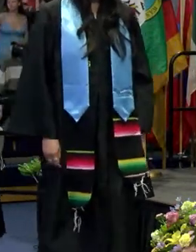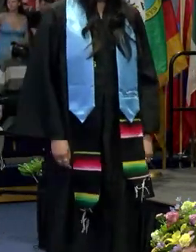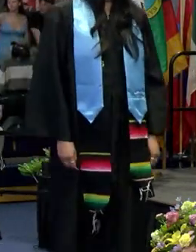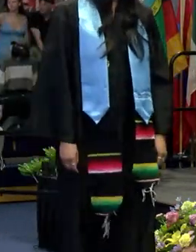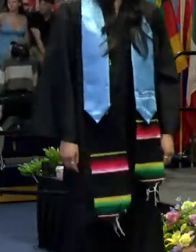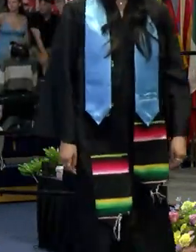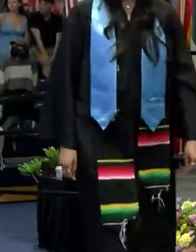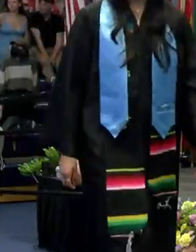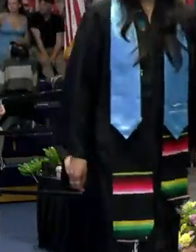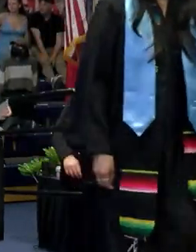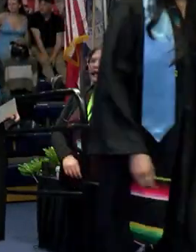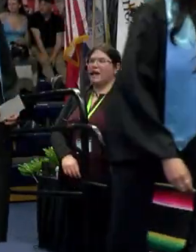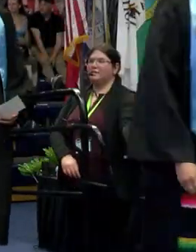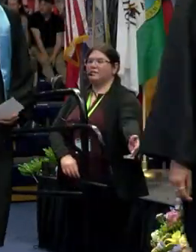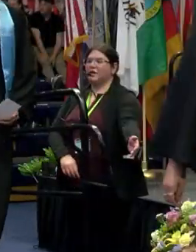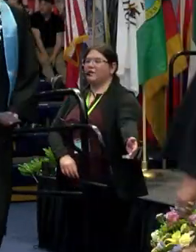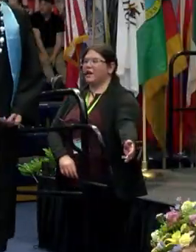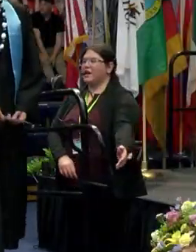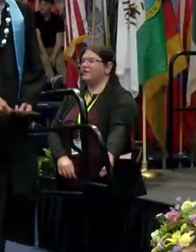Eileen Reyna.